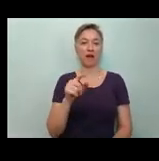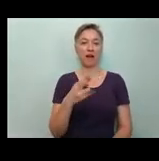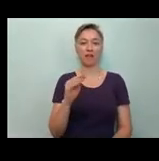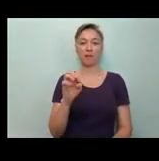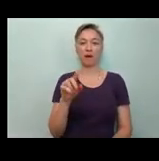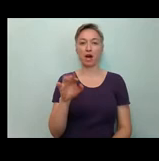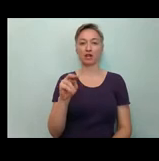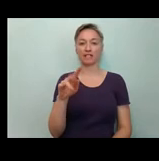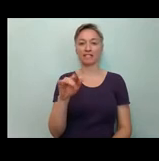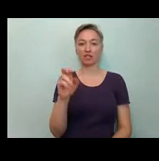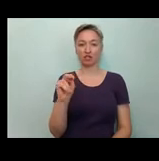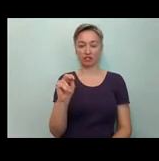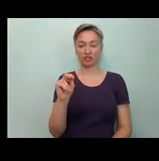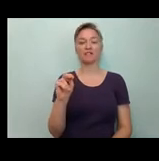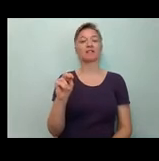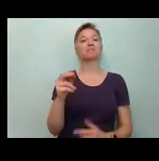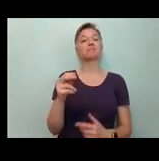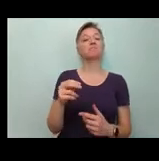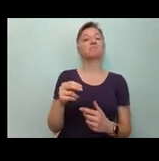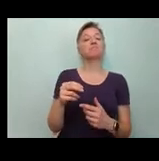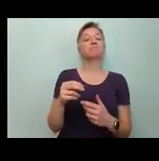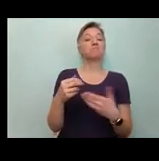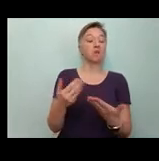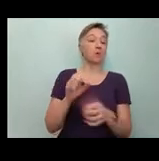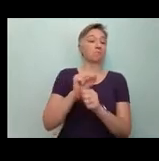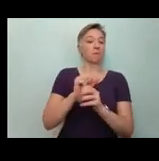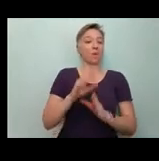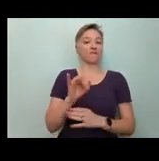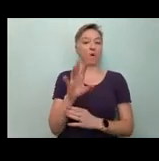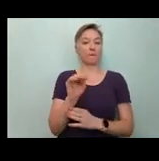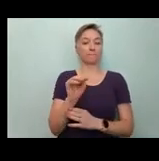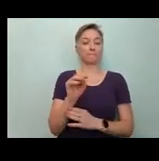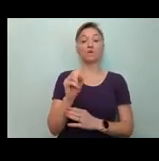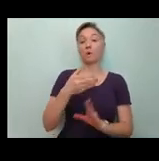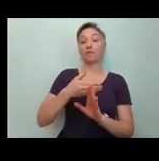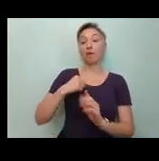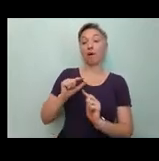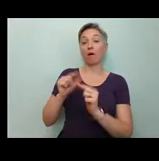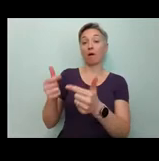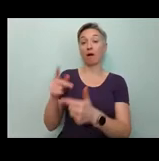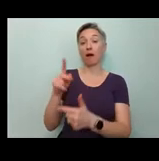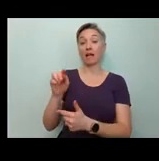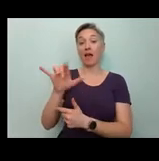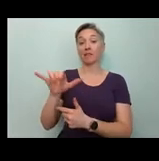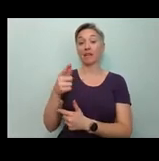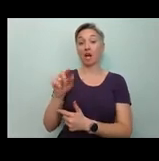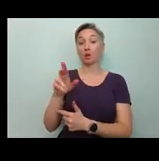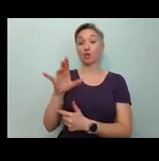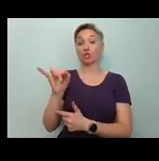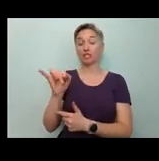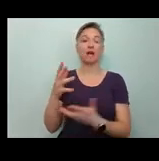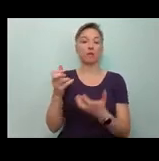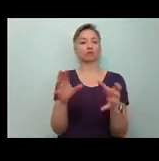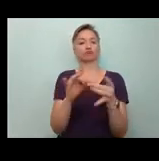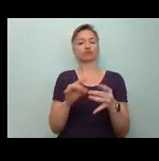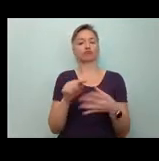it over to Kathy Gallucci for an introduction, I just wanted to provide a few tips for the session today. First of all, closed